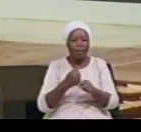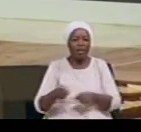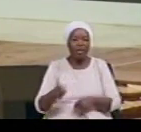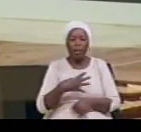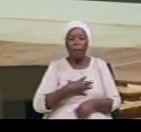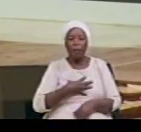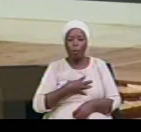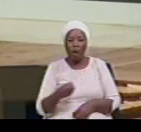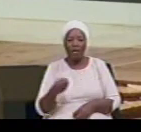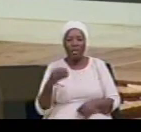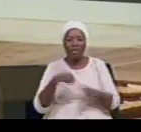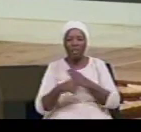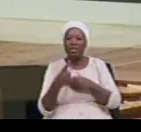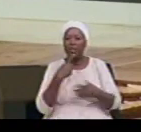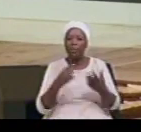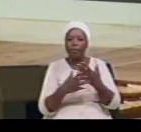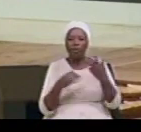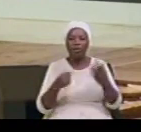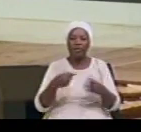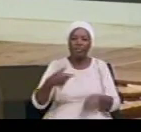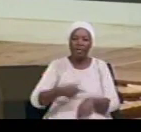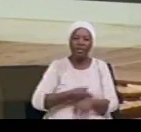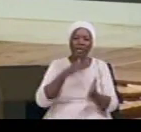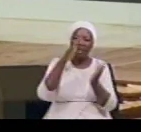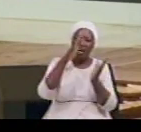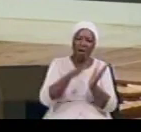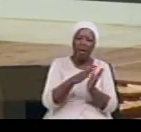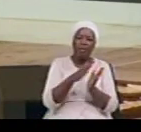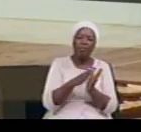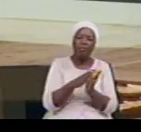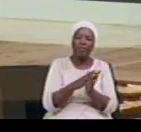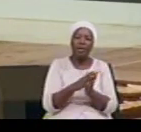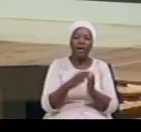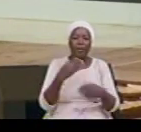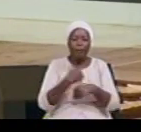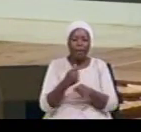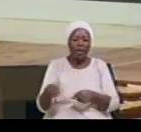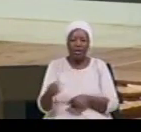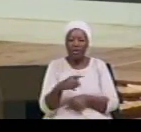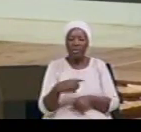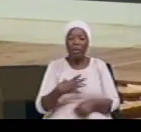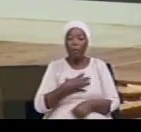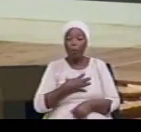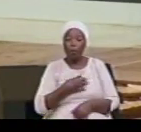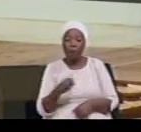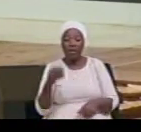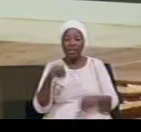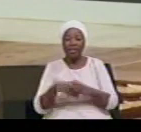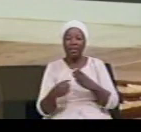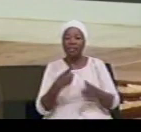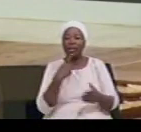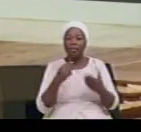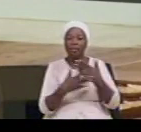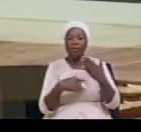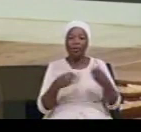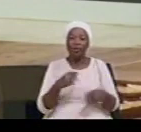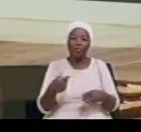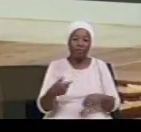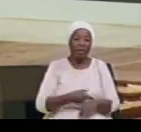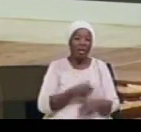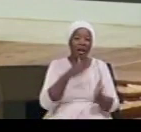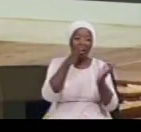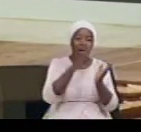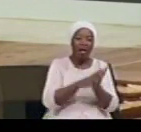blood of the Lamb. Made them white in the blood of the Lamb. Any